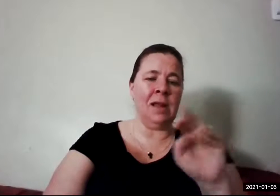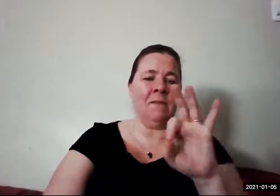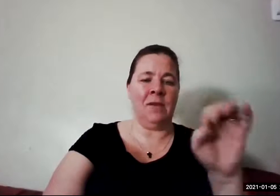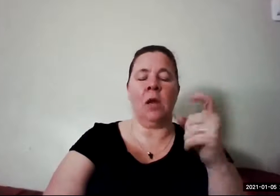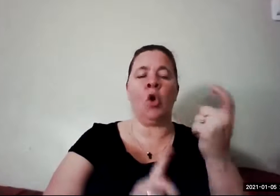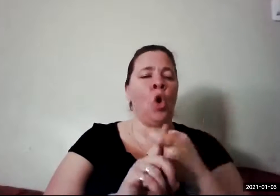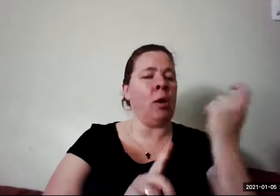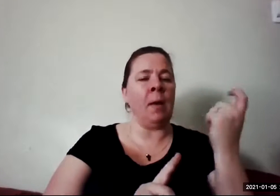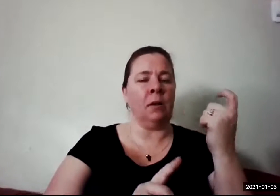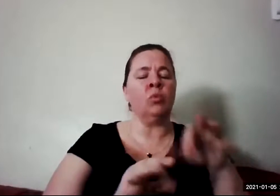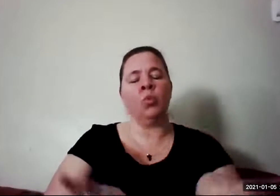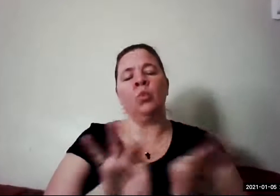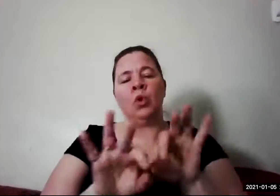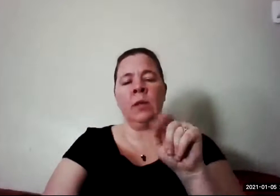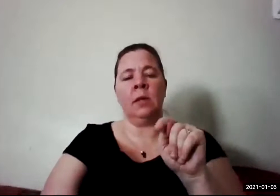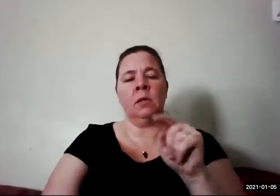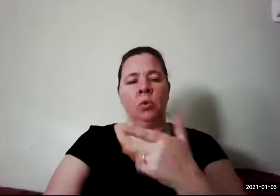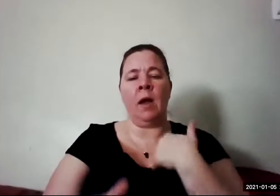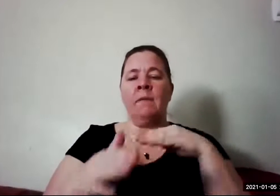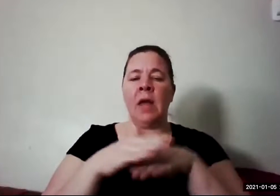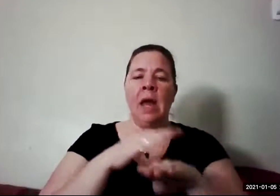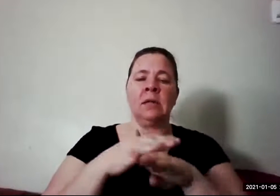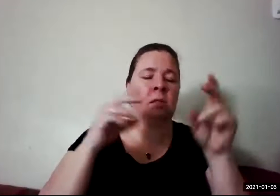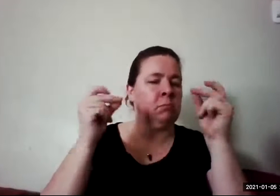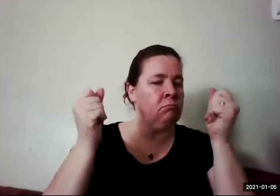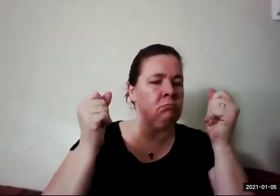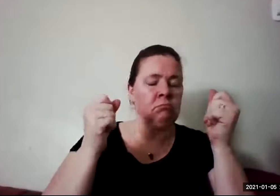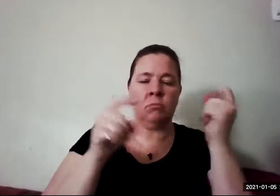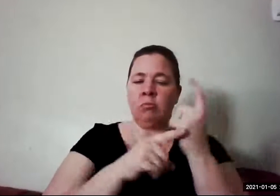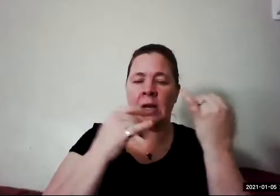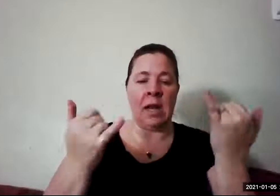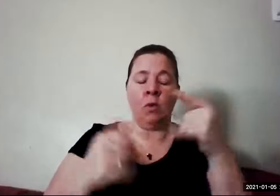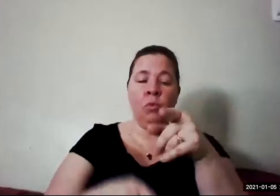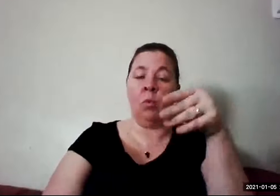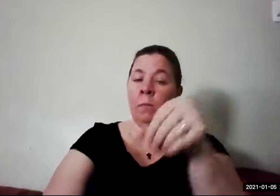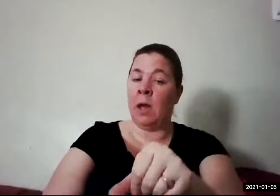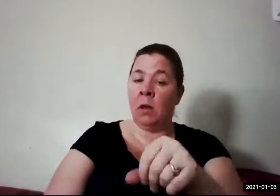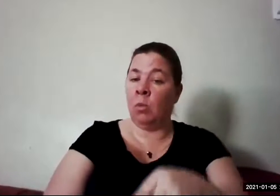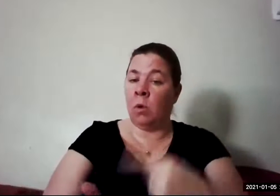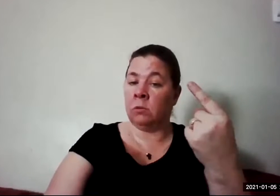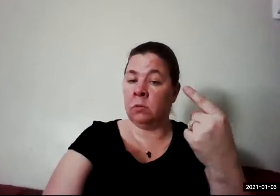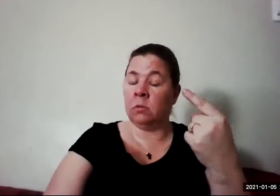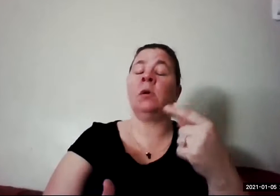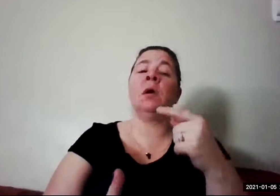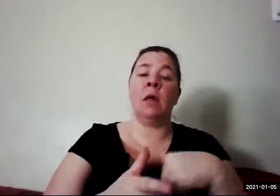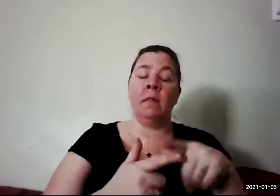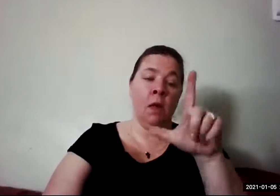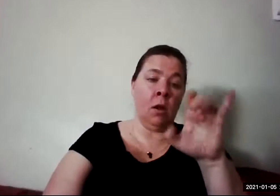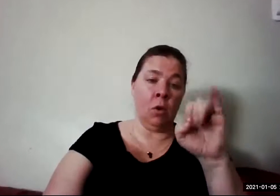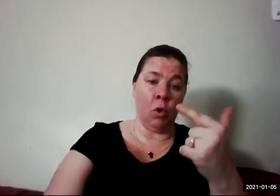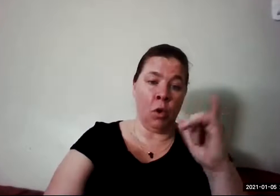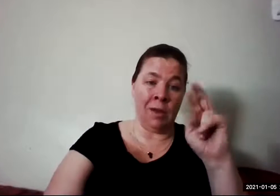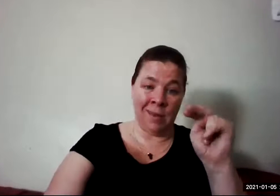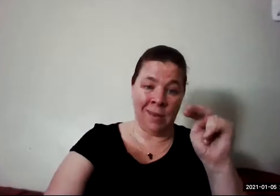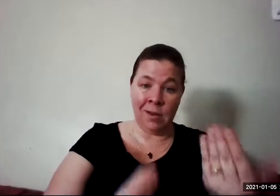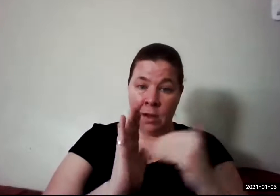it's really worth it because you get access immediately. Once you've paid and you log in again, it will take you to